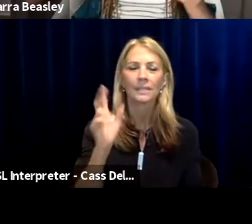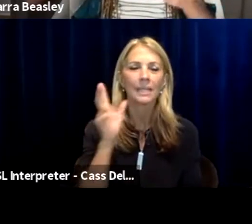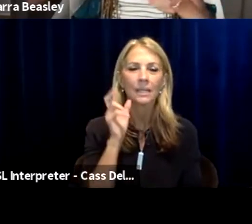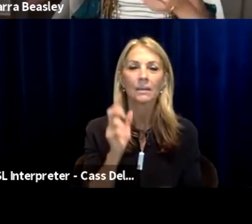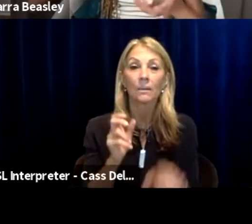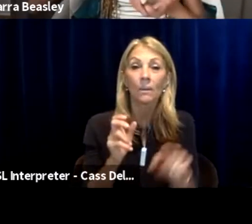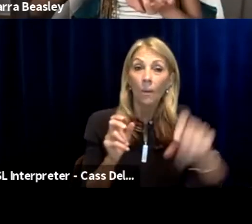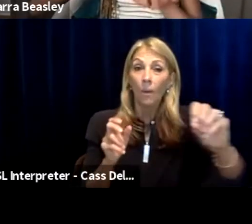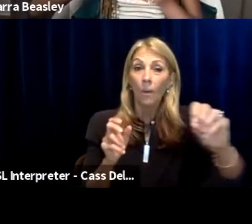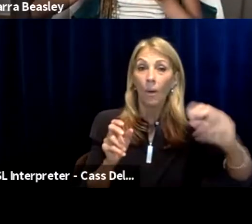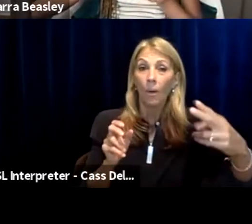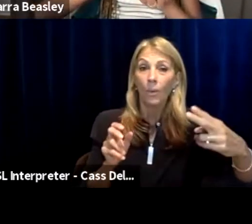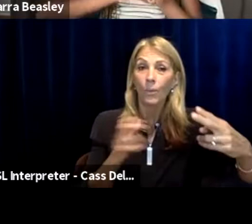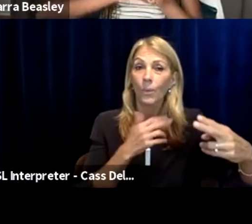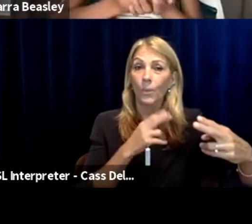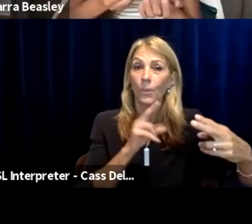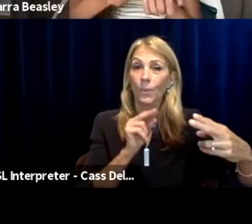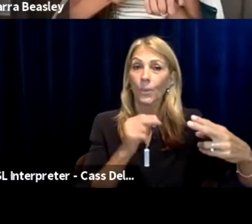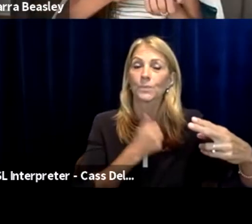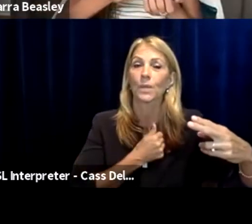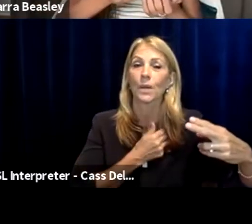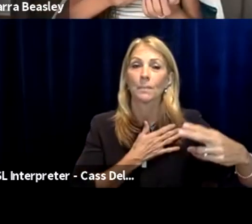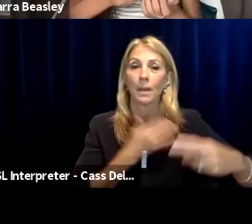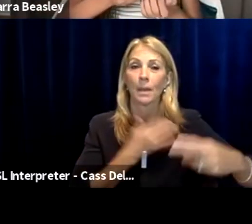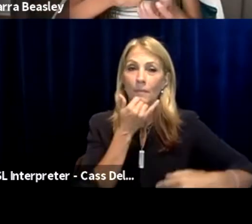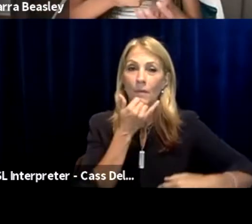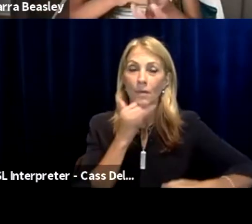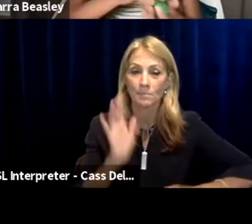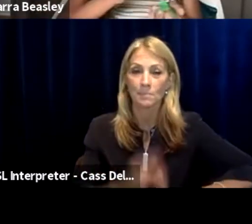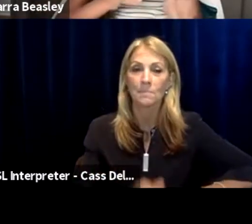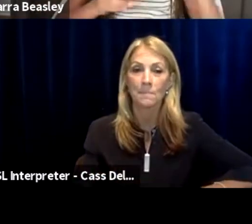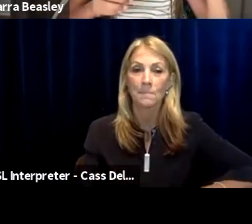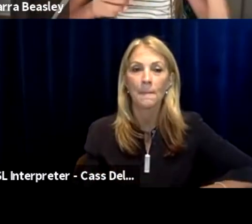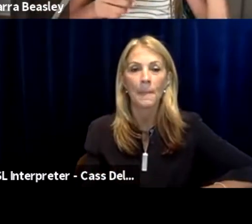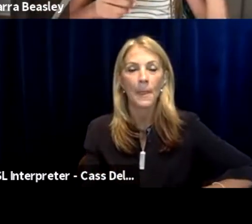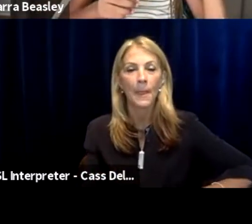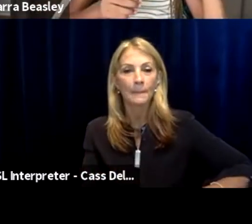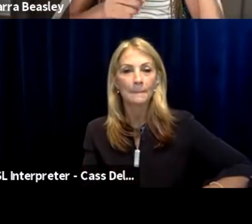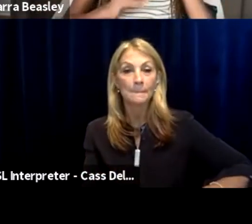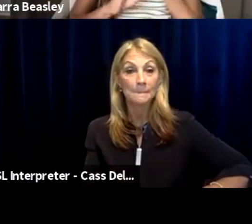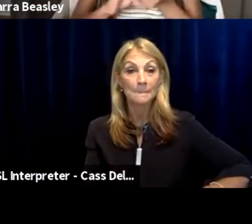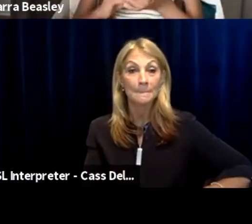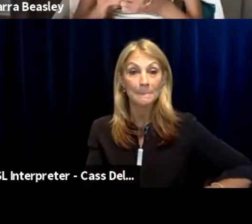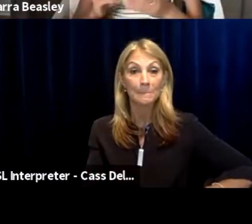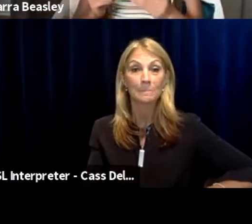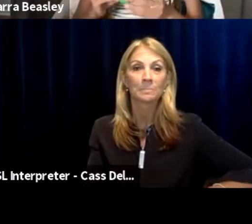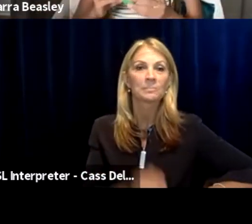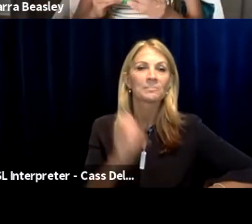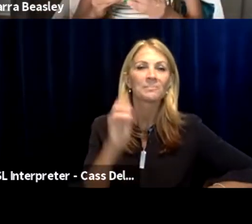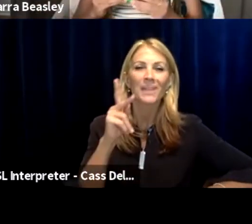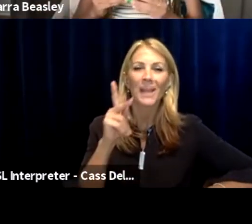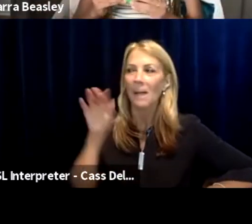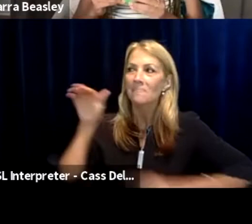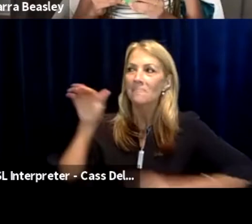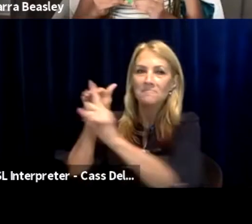Oh no. Okay, my bad. No worries. Okay, I'm getting my mom to help me tie it off